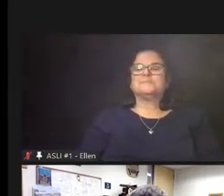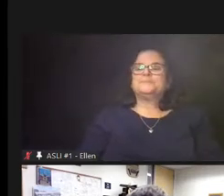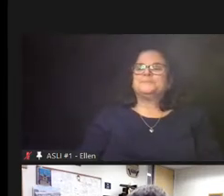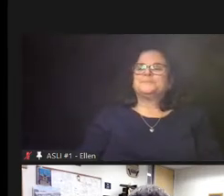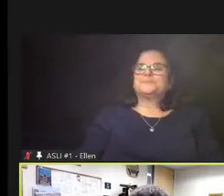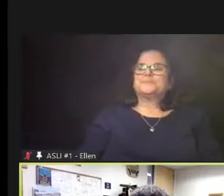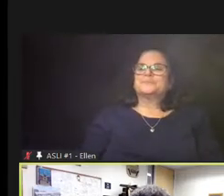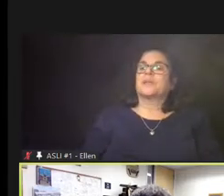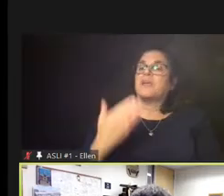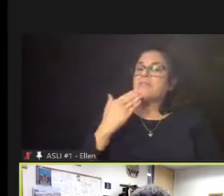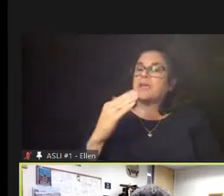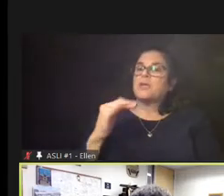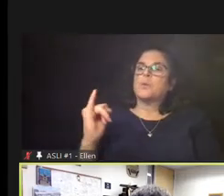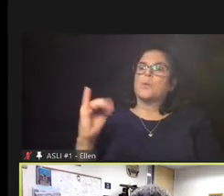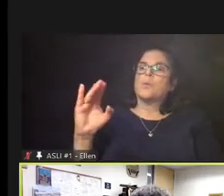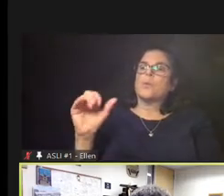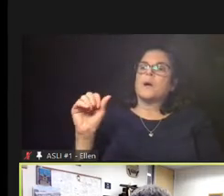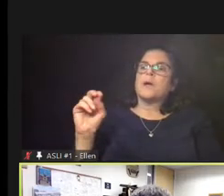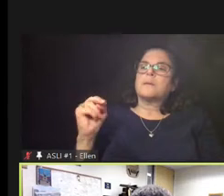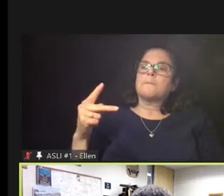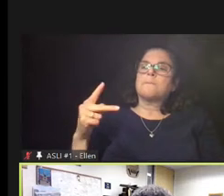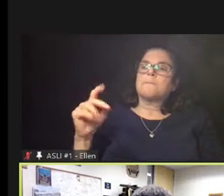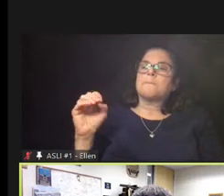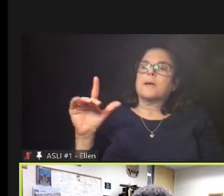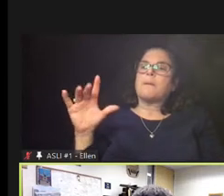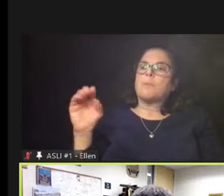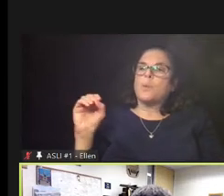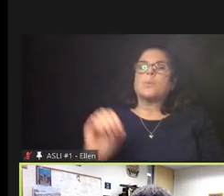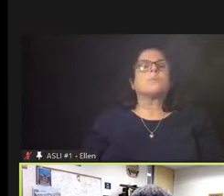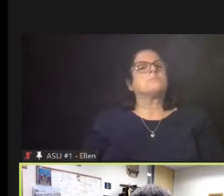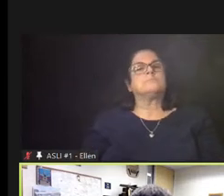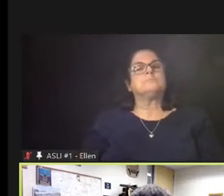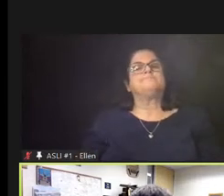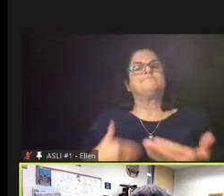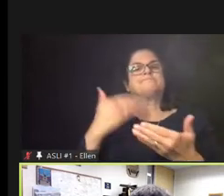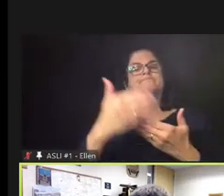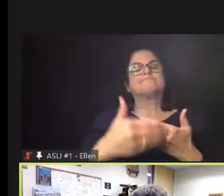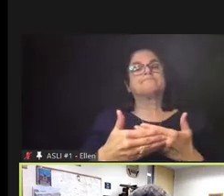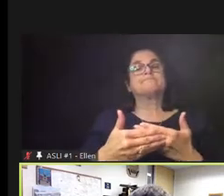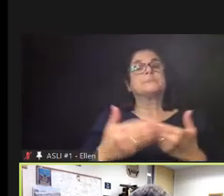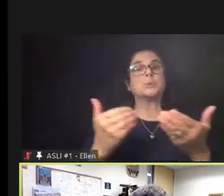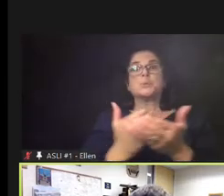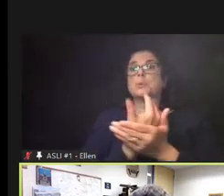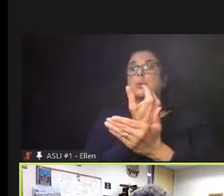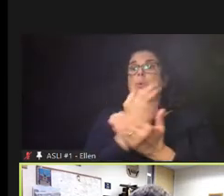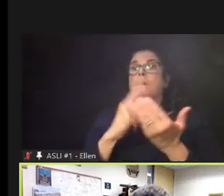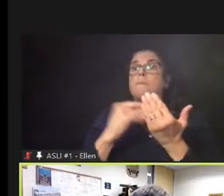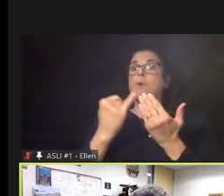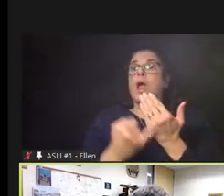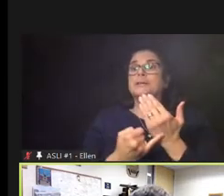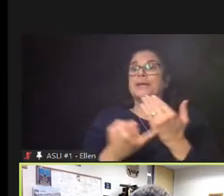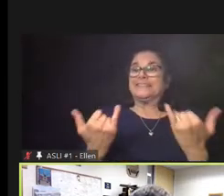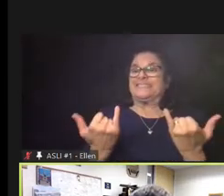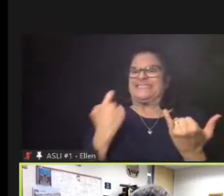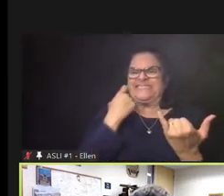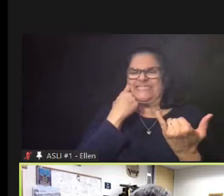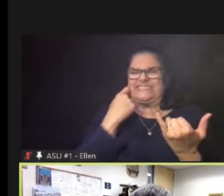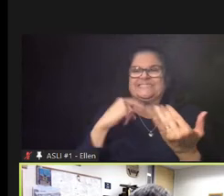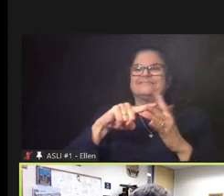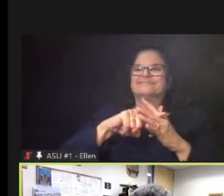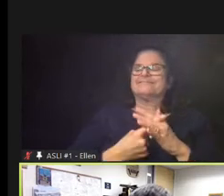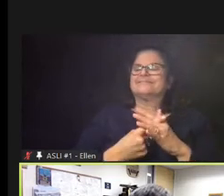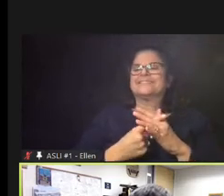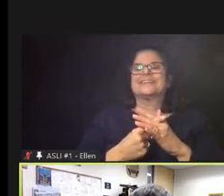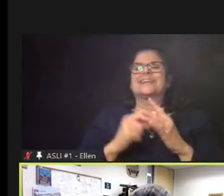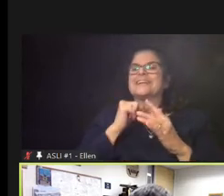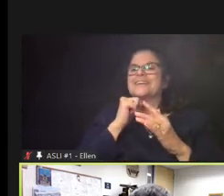Great, thanks, Juan Pablo. And moving on to our next project. So this is a new project this month, something that is not traditional for us to